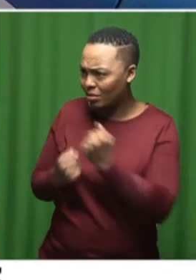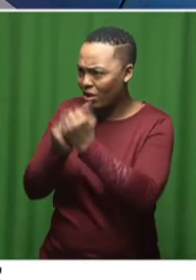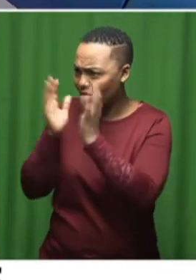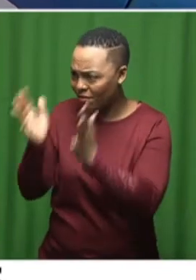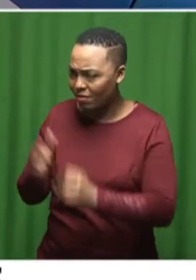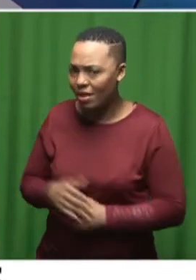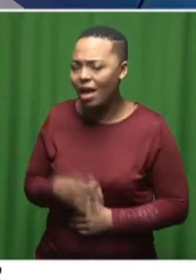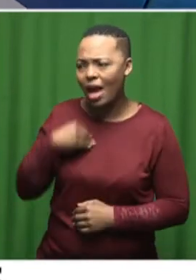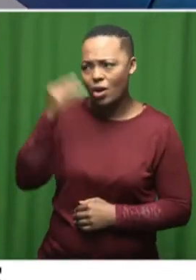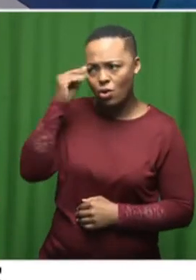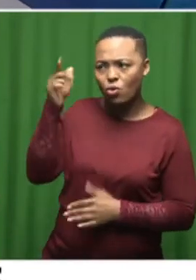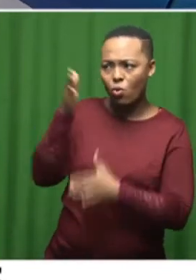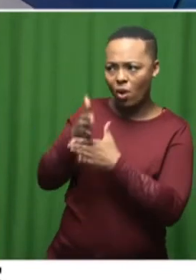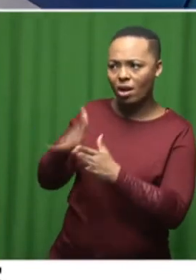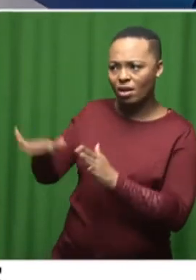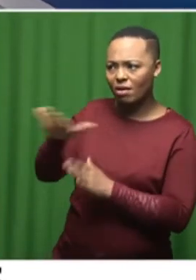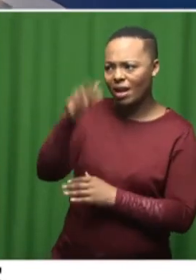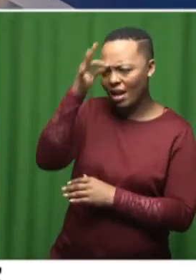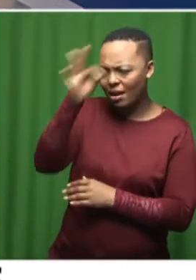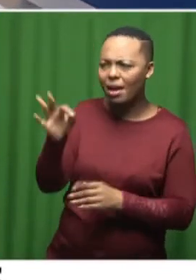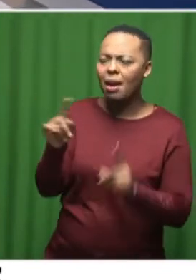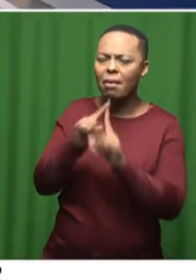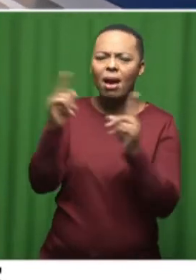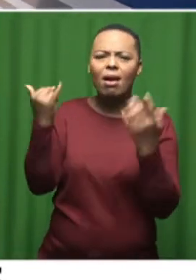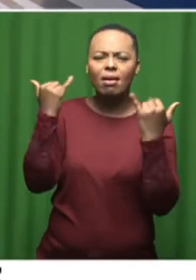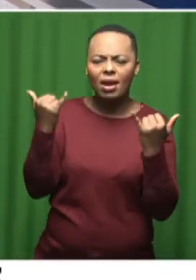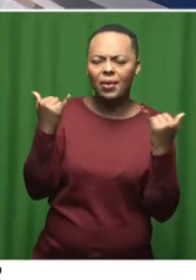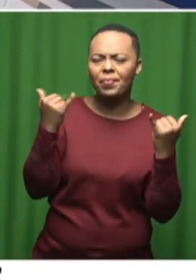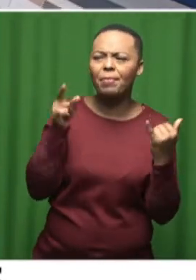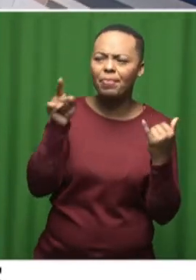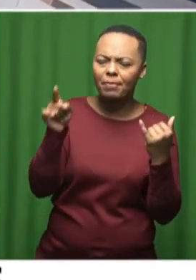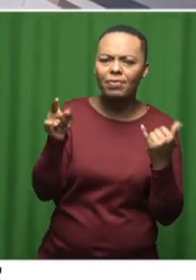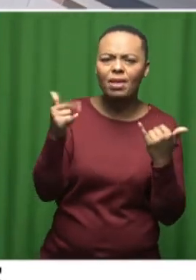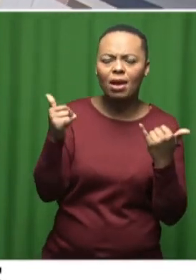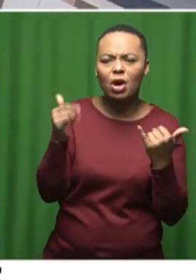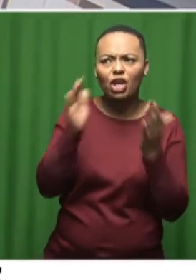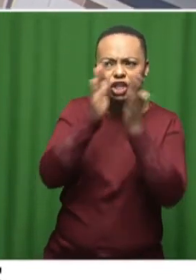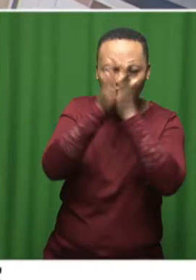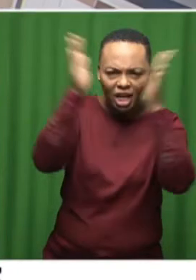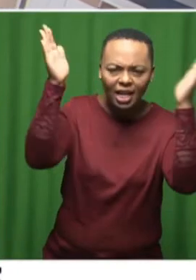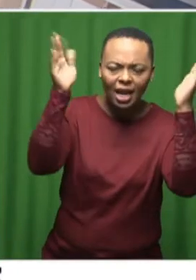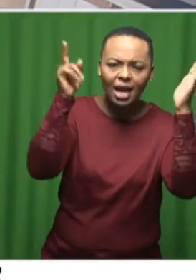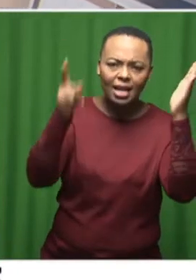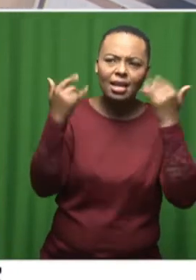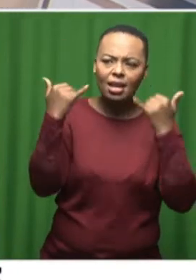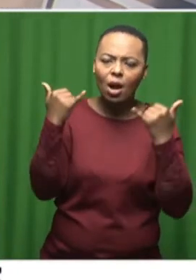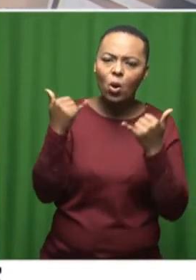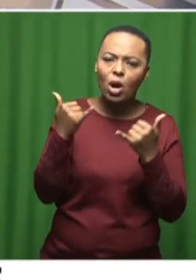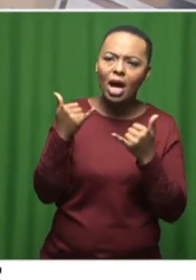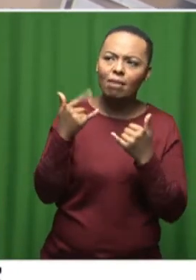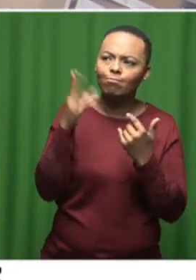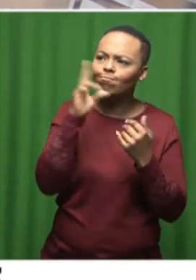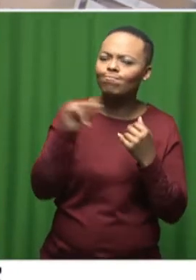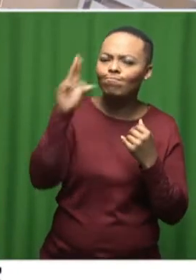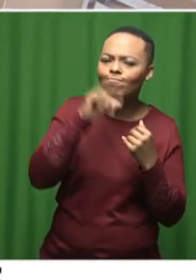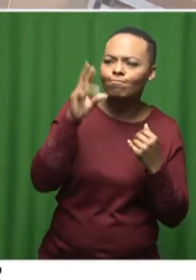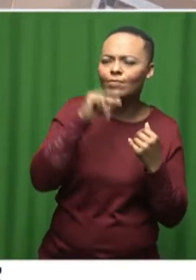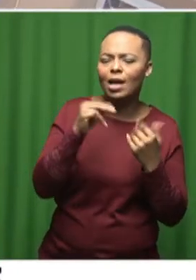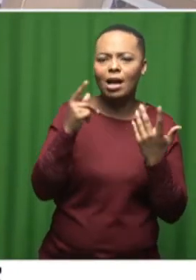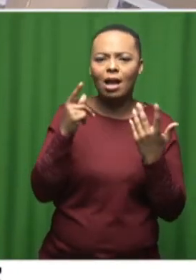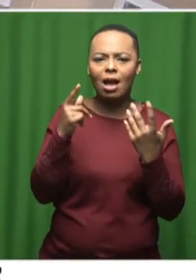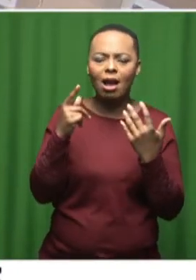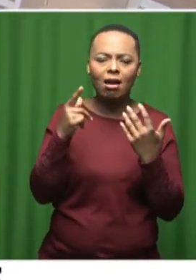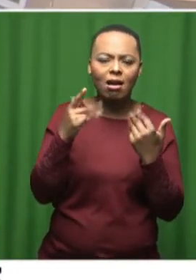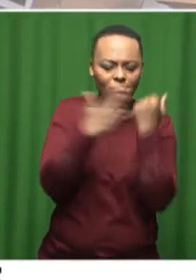this space, but just more generally, given that we are talking about a country that is